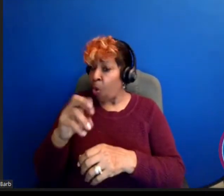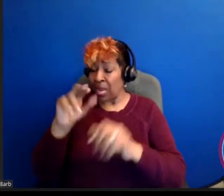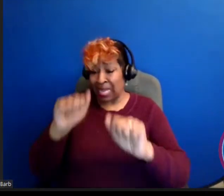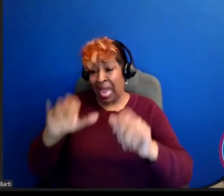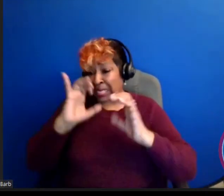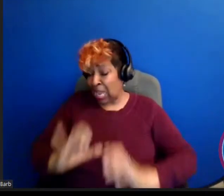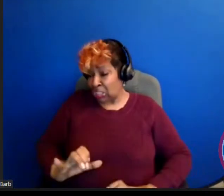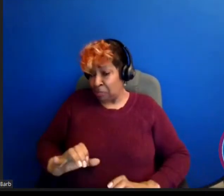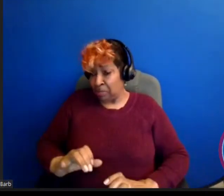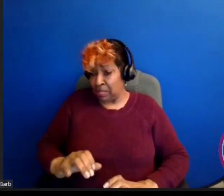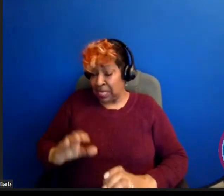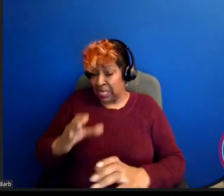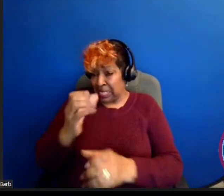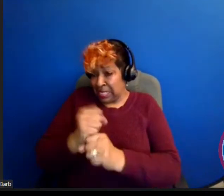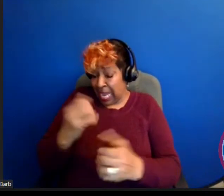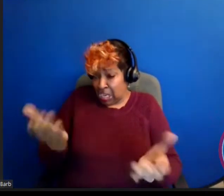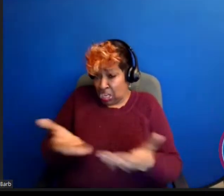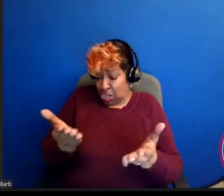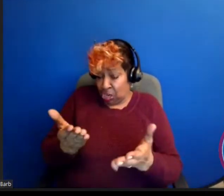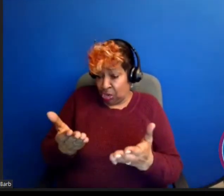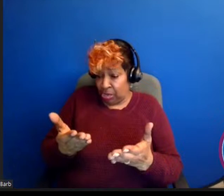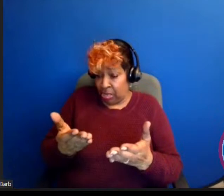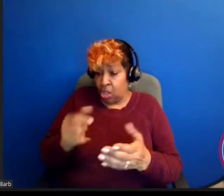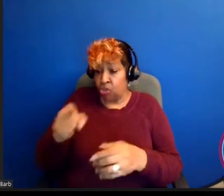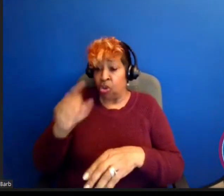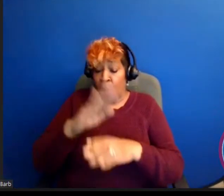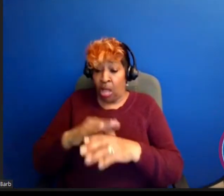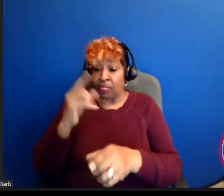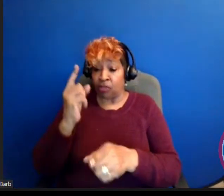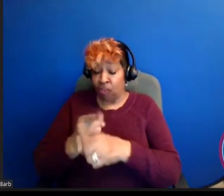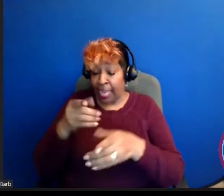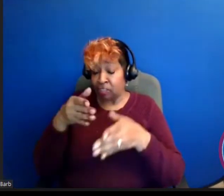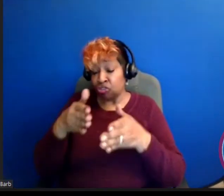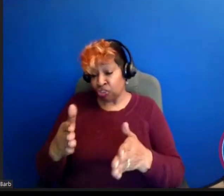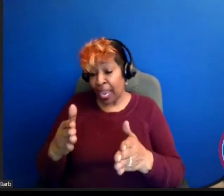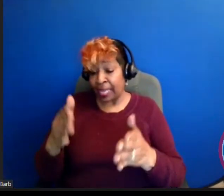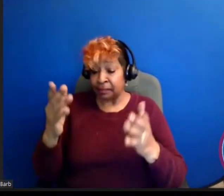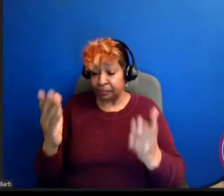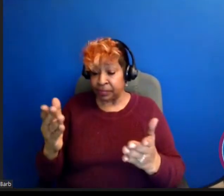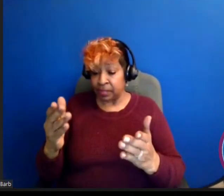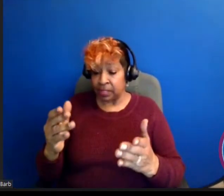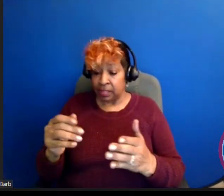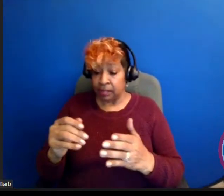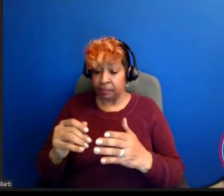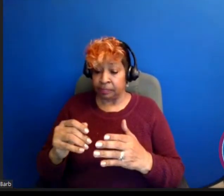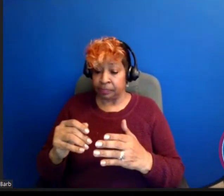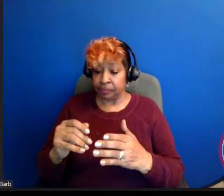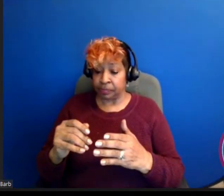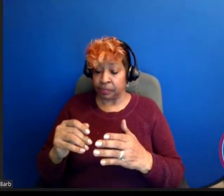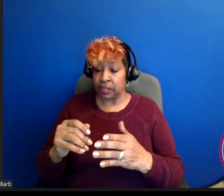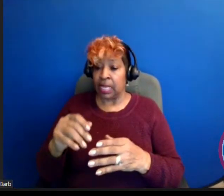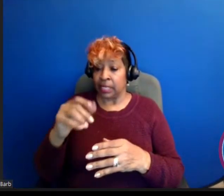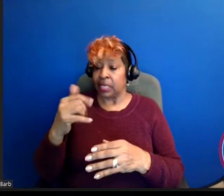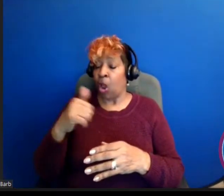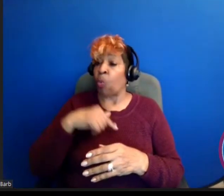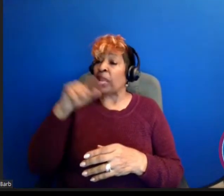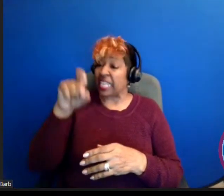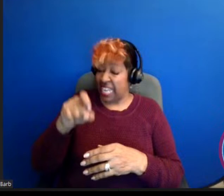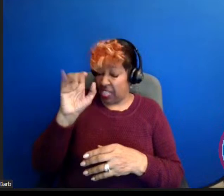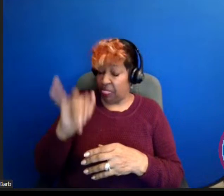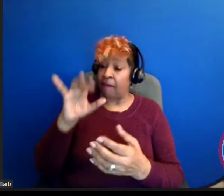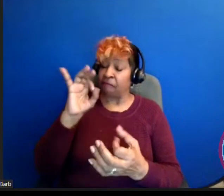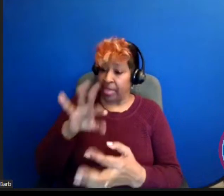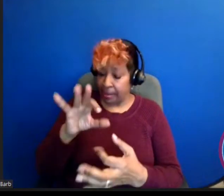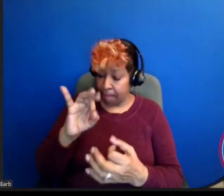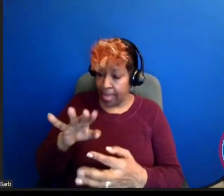here? So that's good. You're on the right track. Let's hope On the right track. we can get some things. Yeah. And we need that feedback. We need to listen to